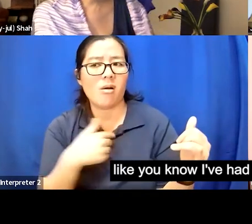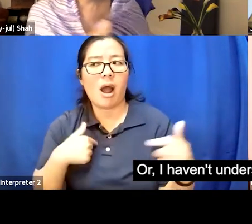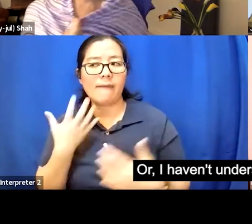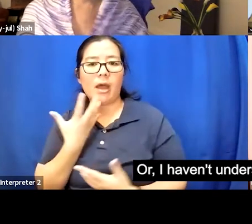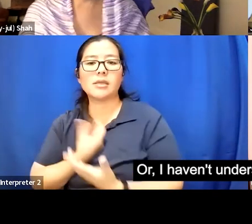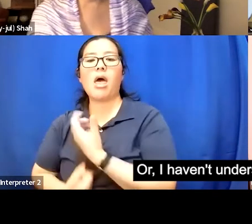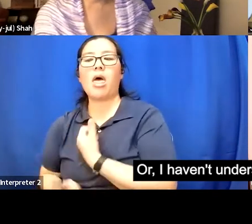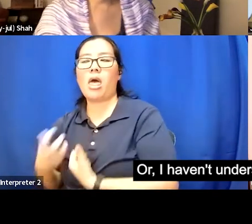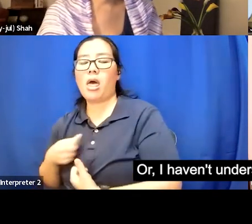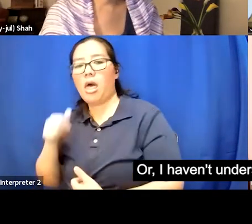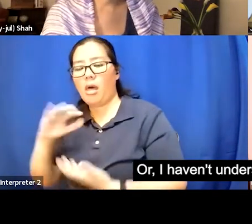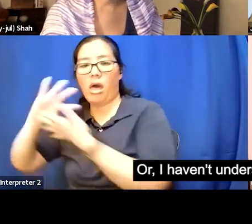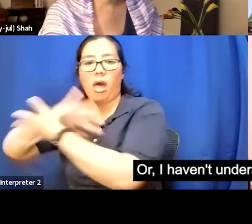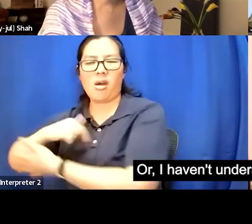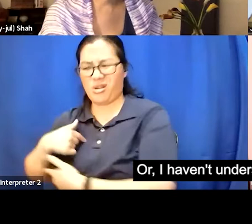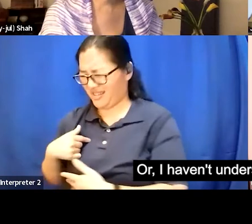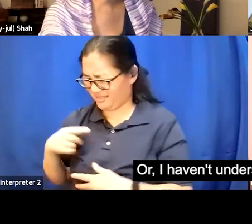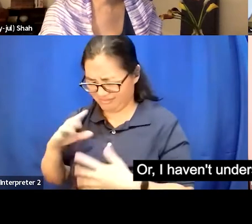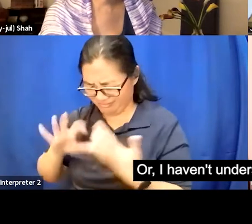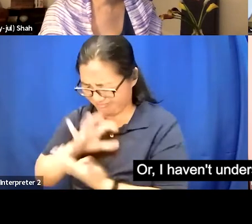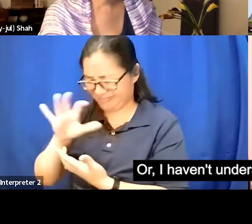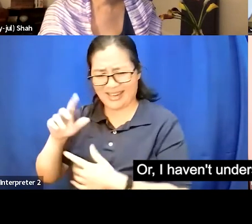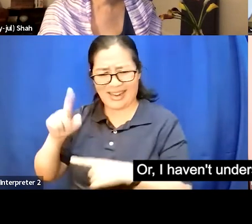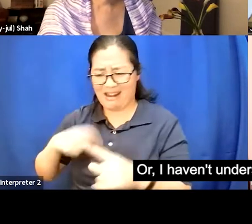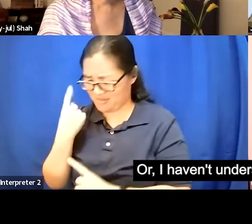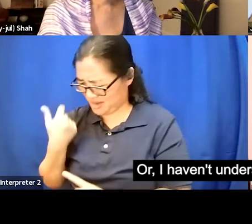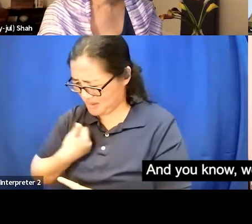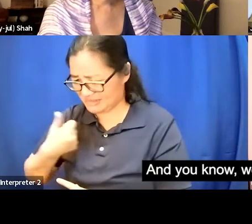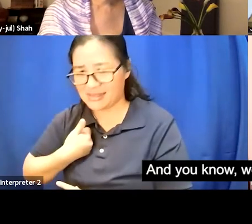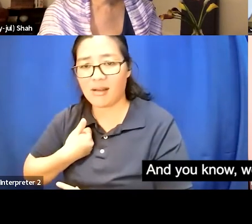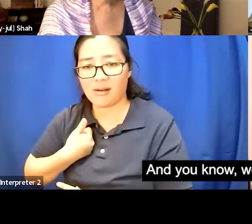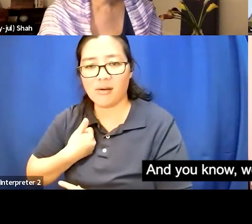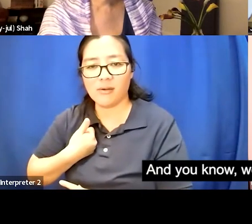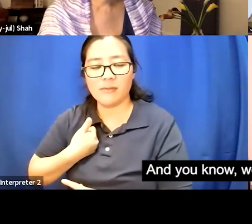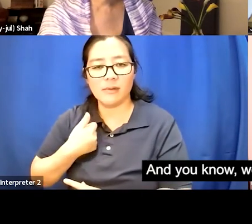secret, or I haven't understood this myself. And, you know,